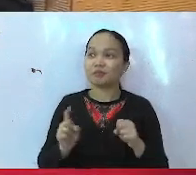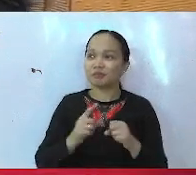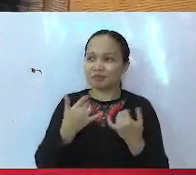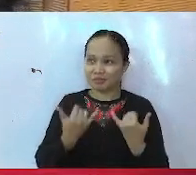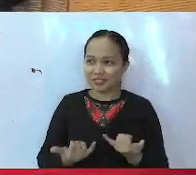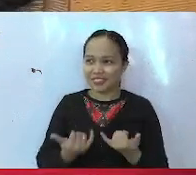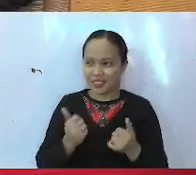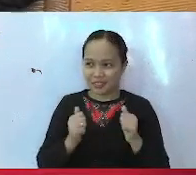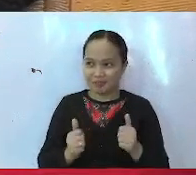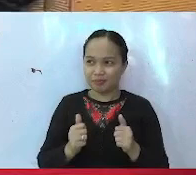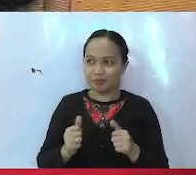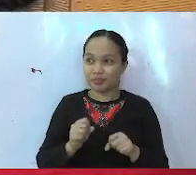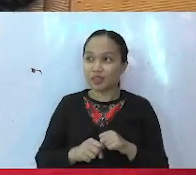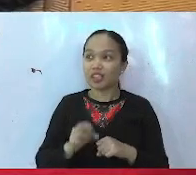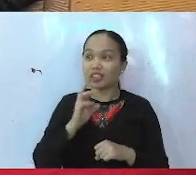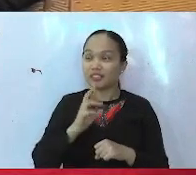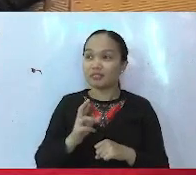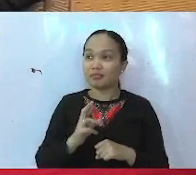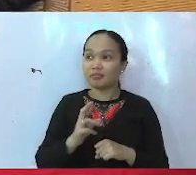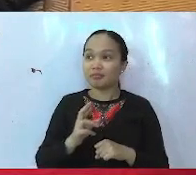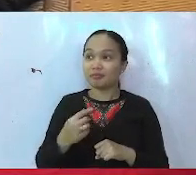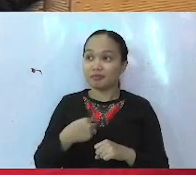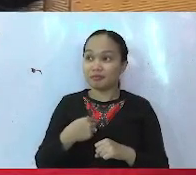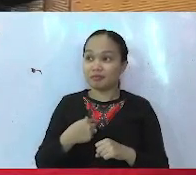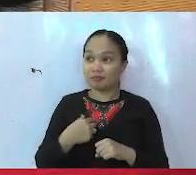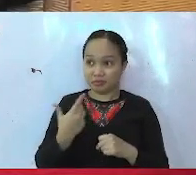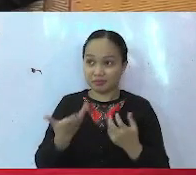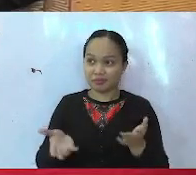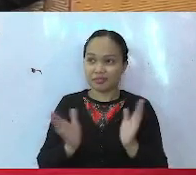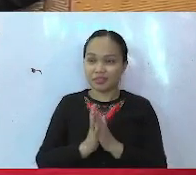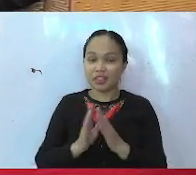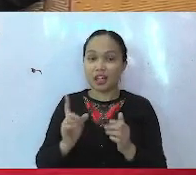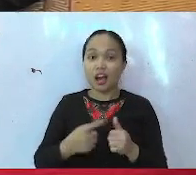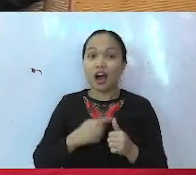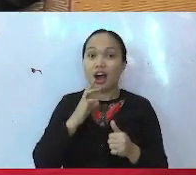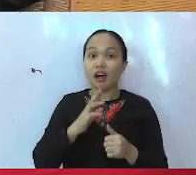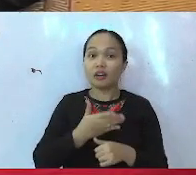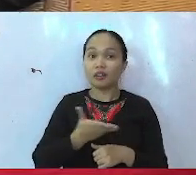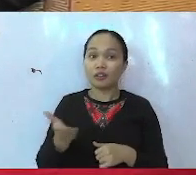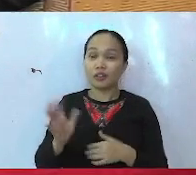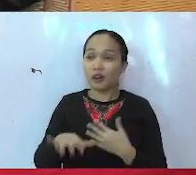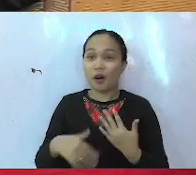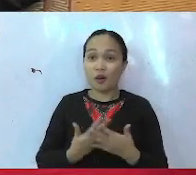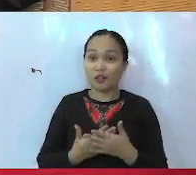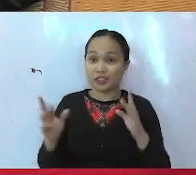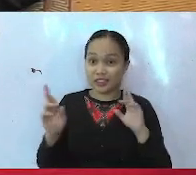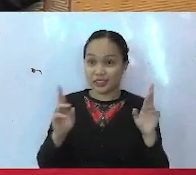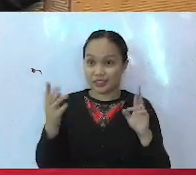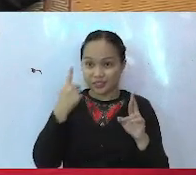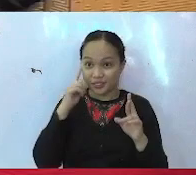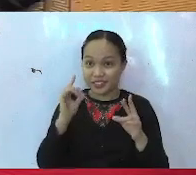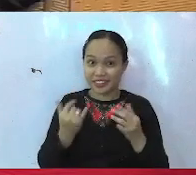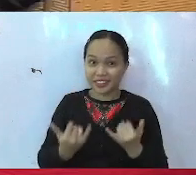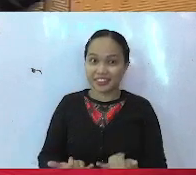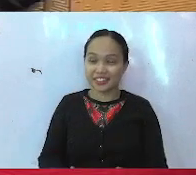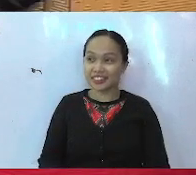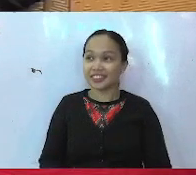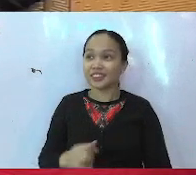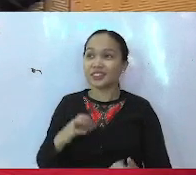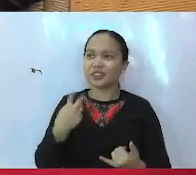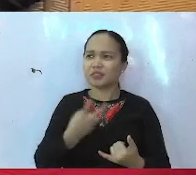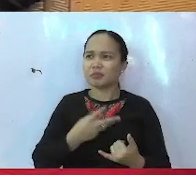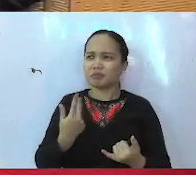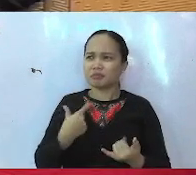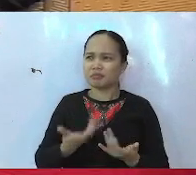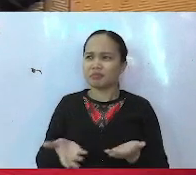All right. So, are you... I'm going to ask them first. Are you all ready for your nosebleeds? All right. We have to ask them